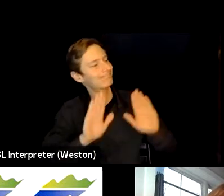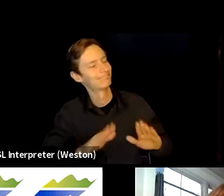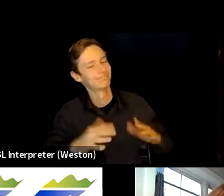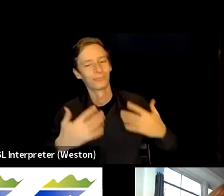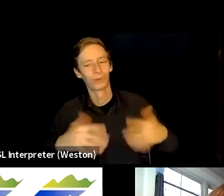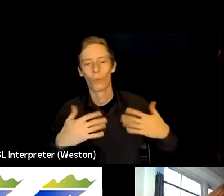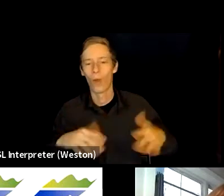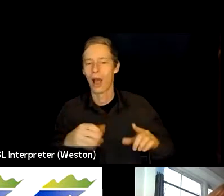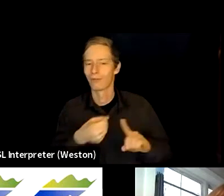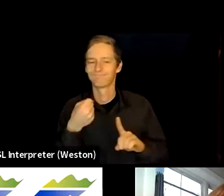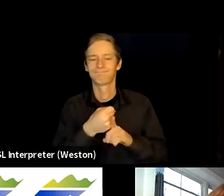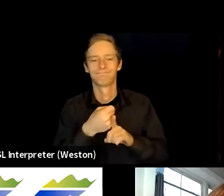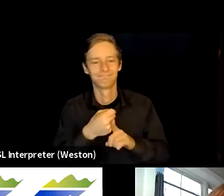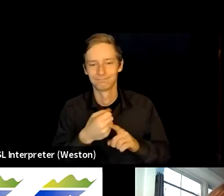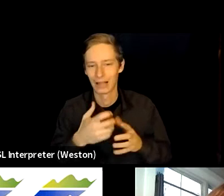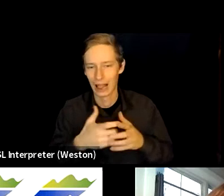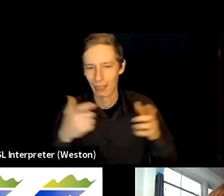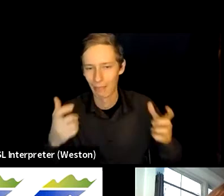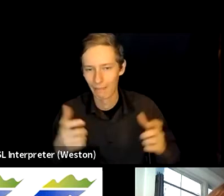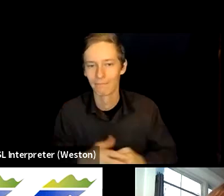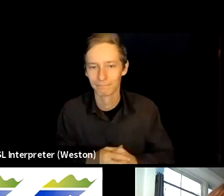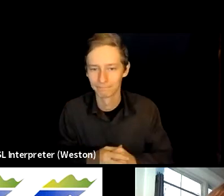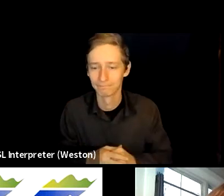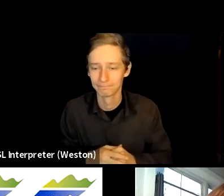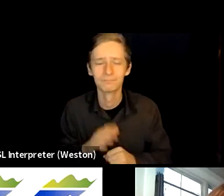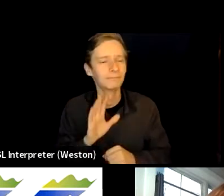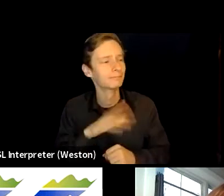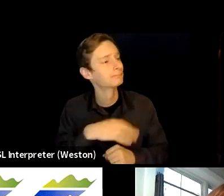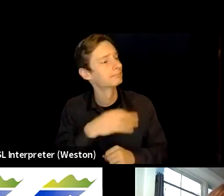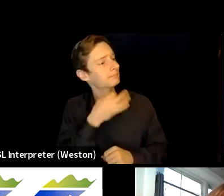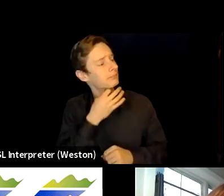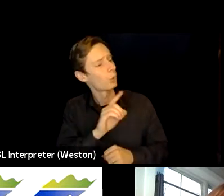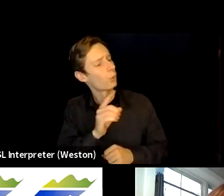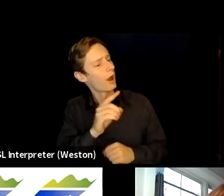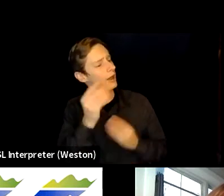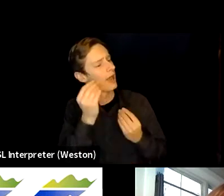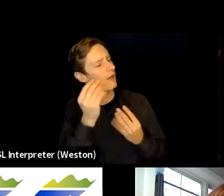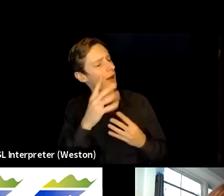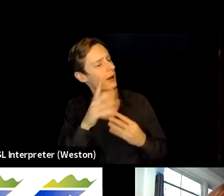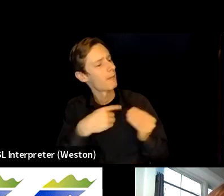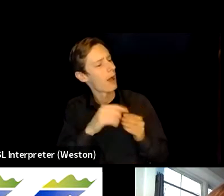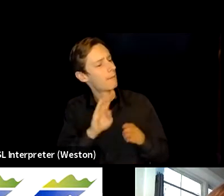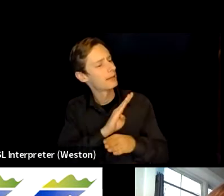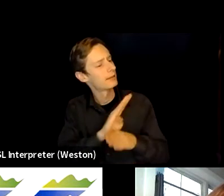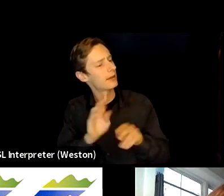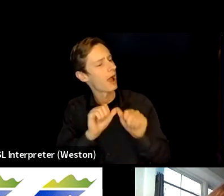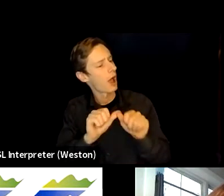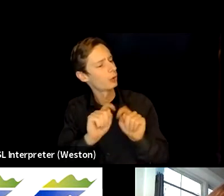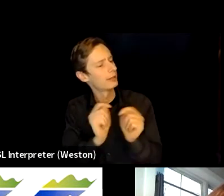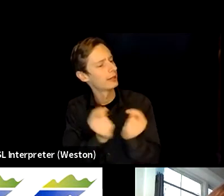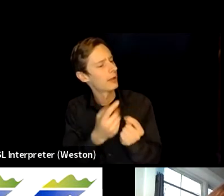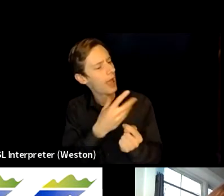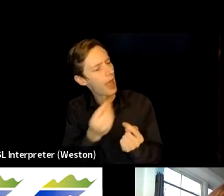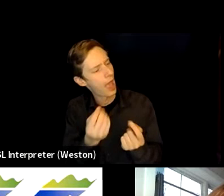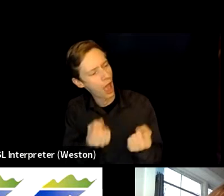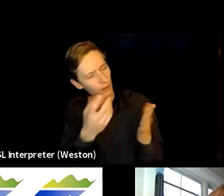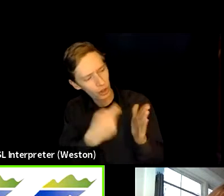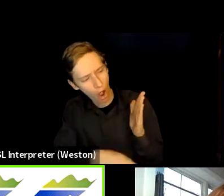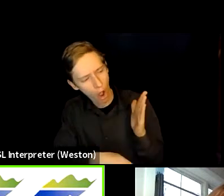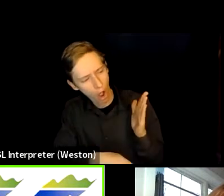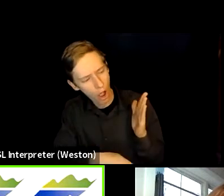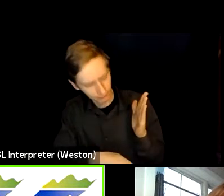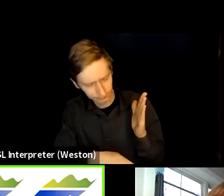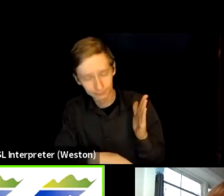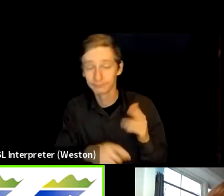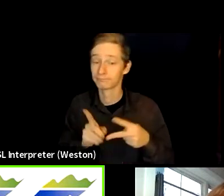impact. So where do people find information about the business continuity team, and how much does it cost to use the services? So the